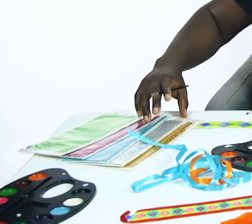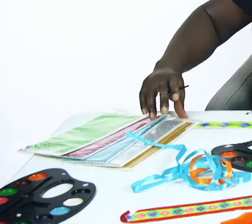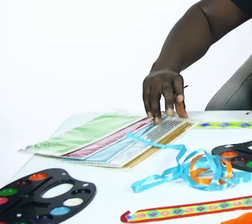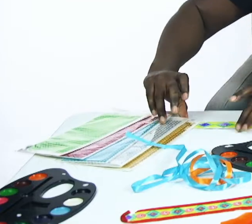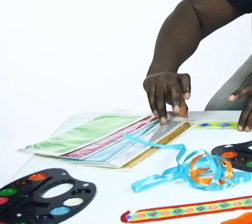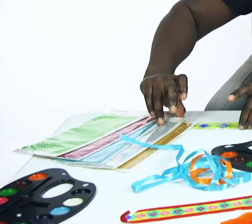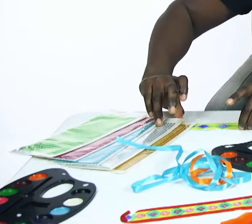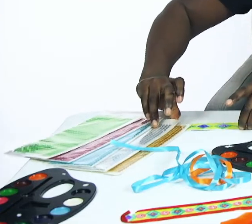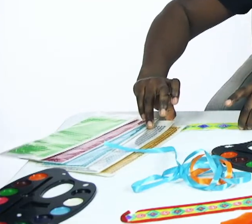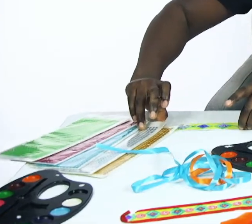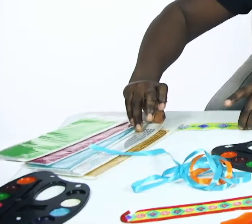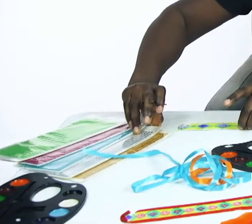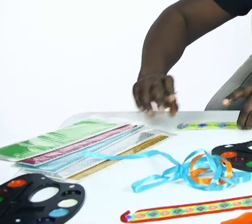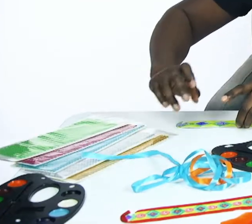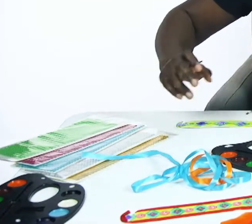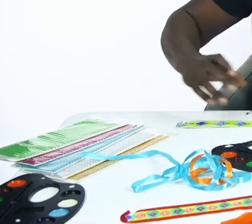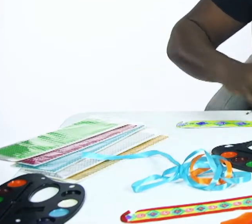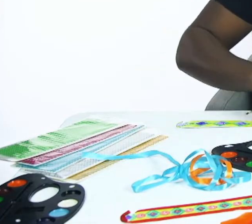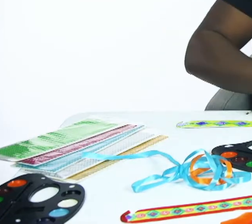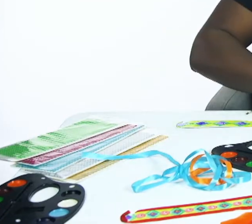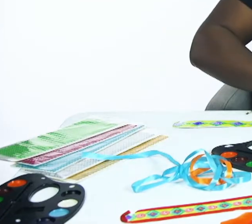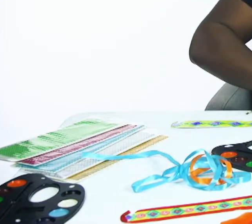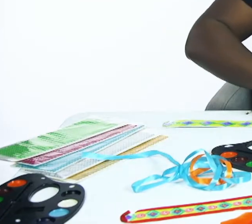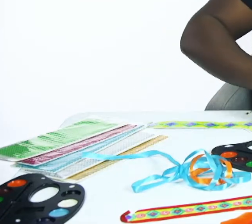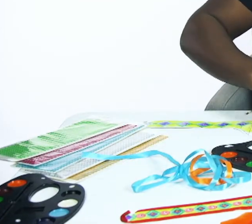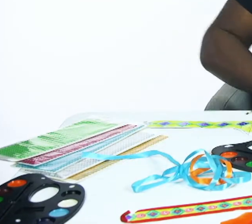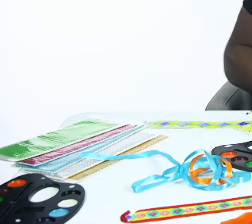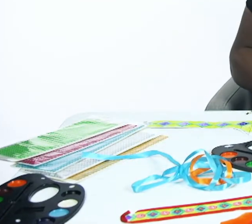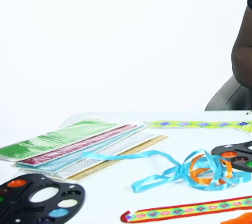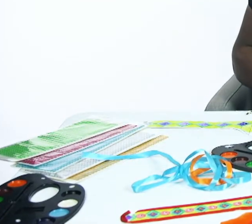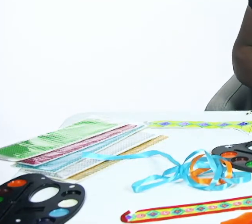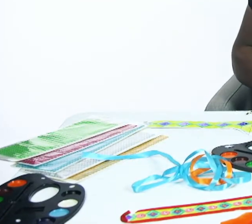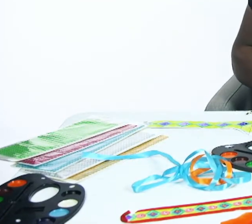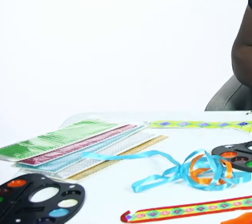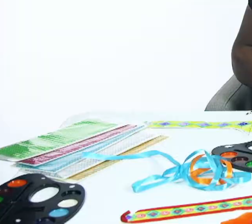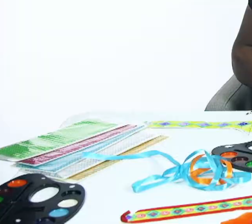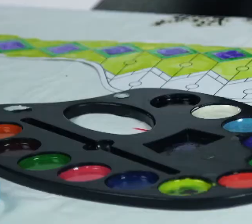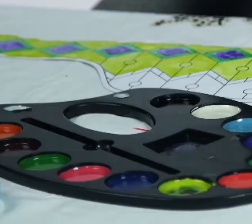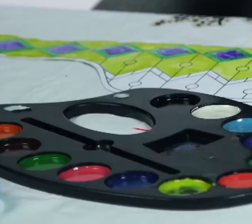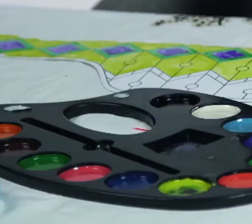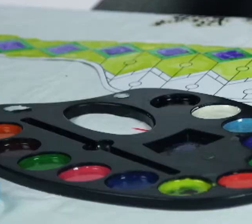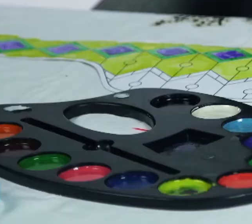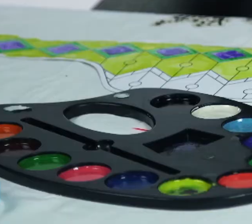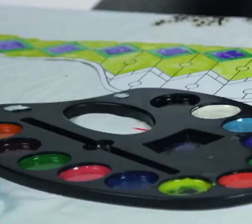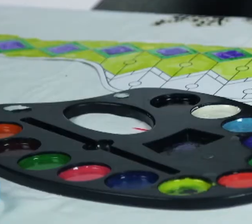Made a mess there.